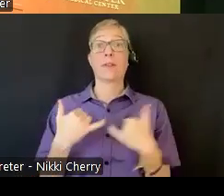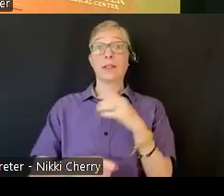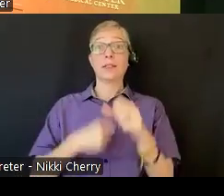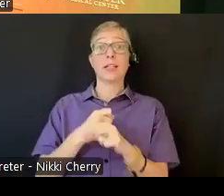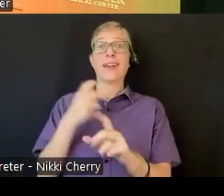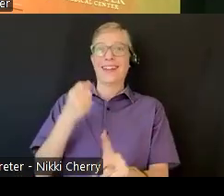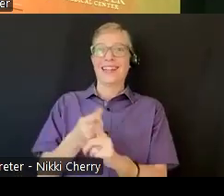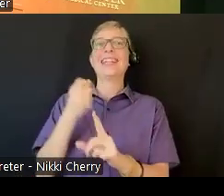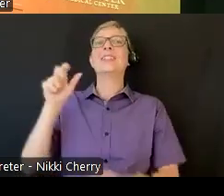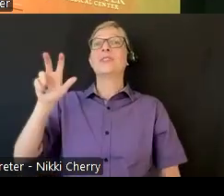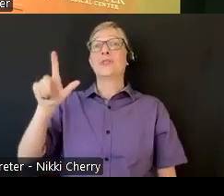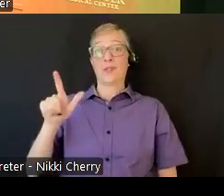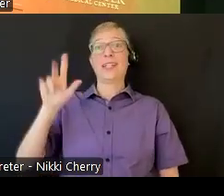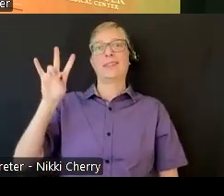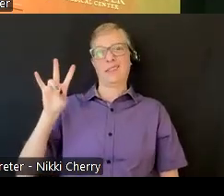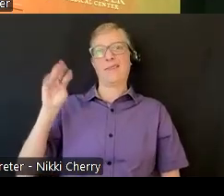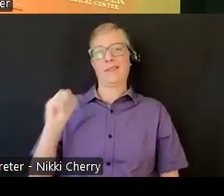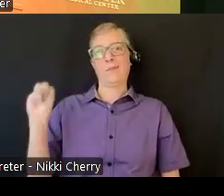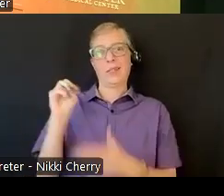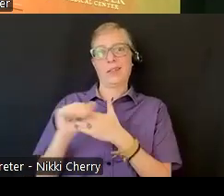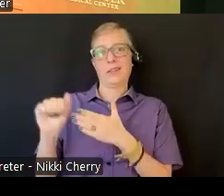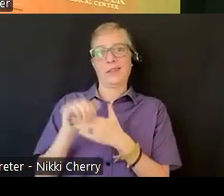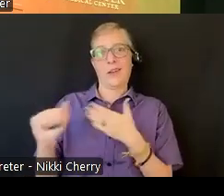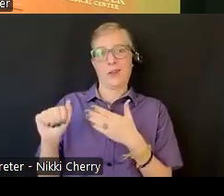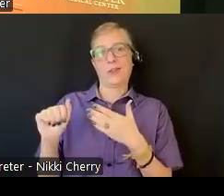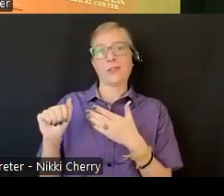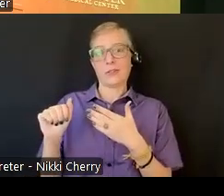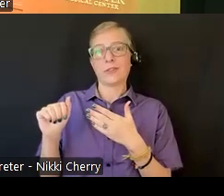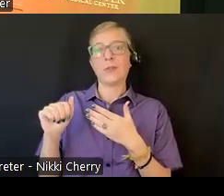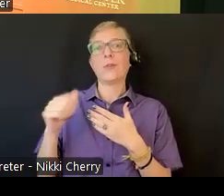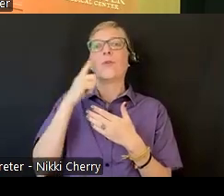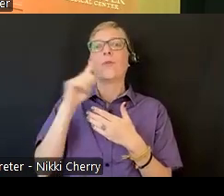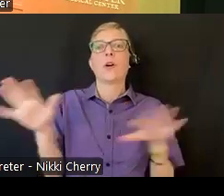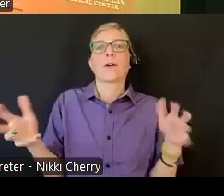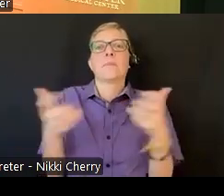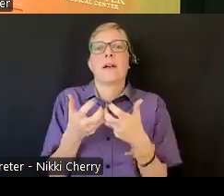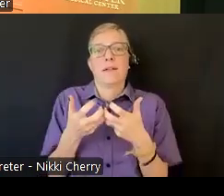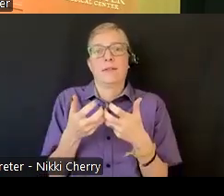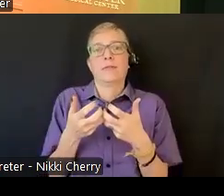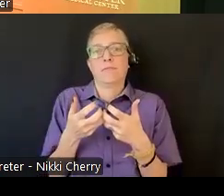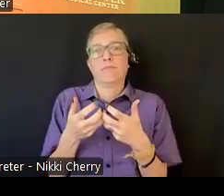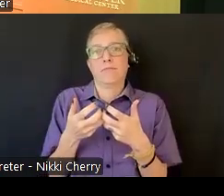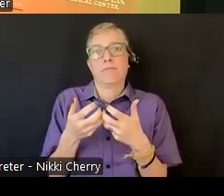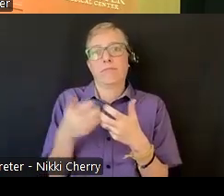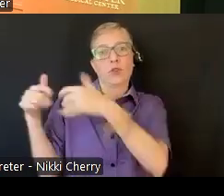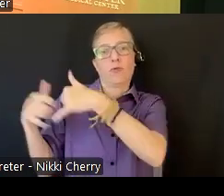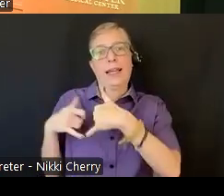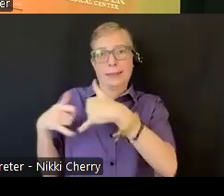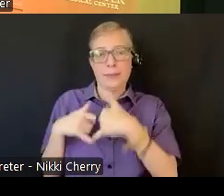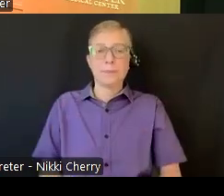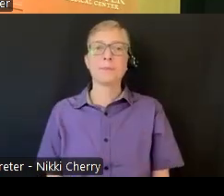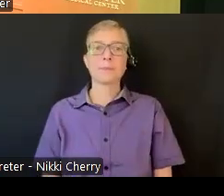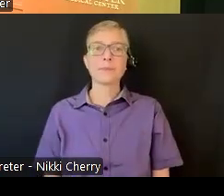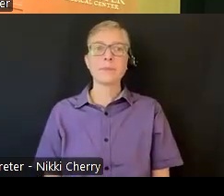million mark, and in terms of combined awards this year. And if